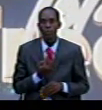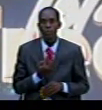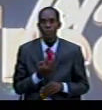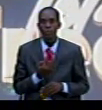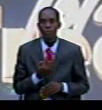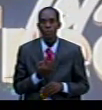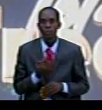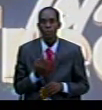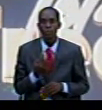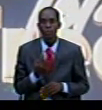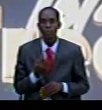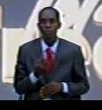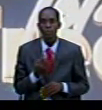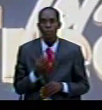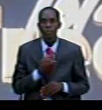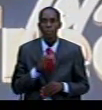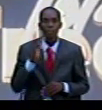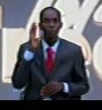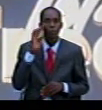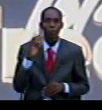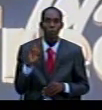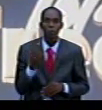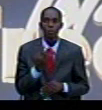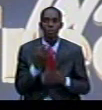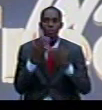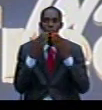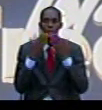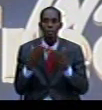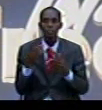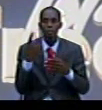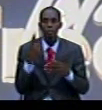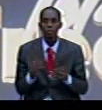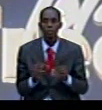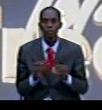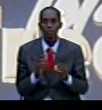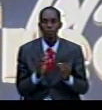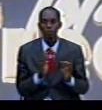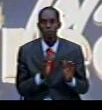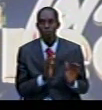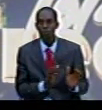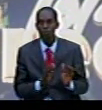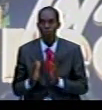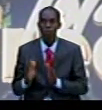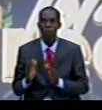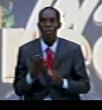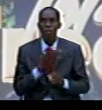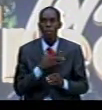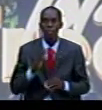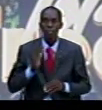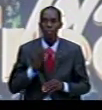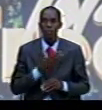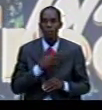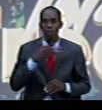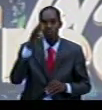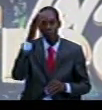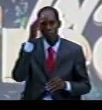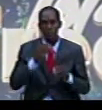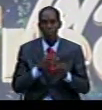thank the organizers and thank our Father in the Lord for bringing this crusade